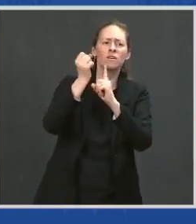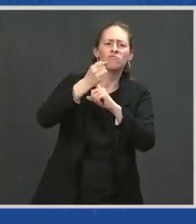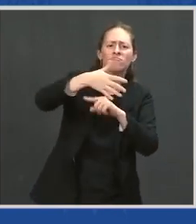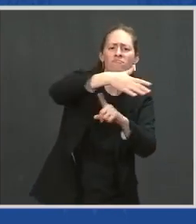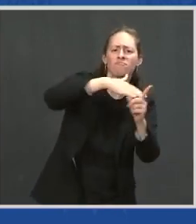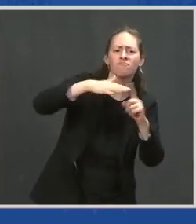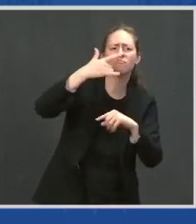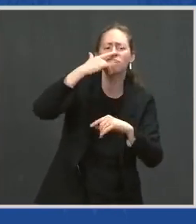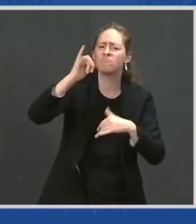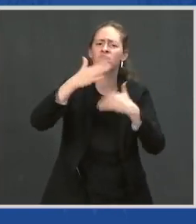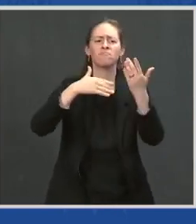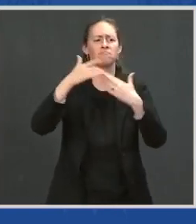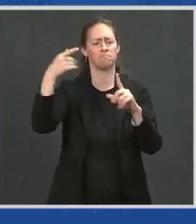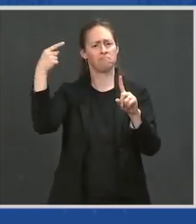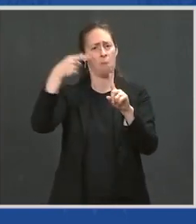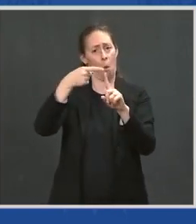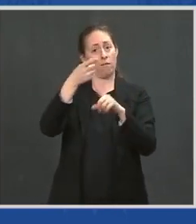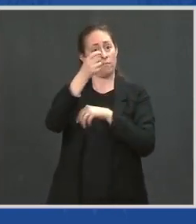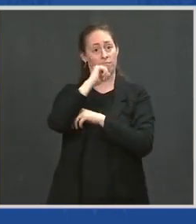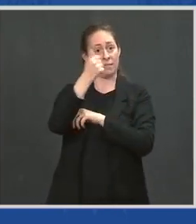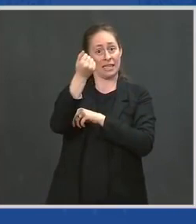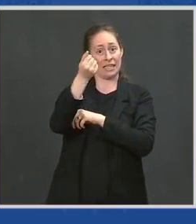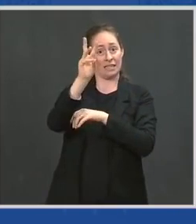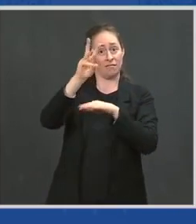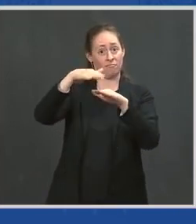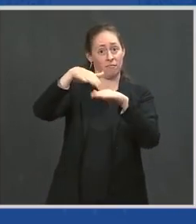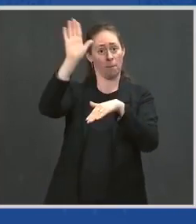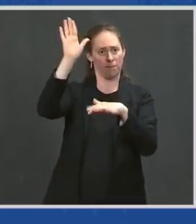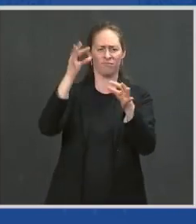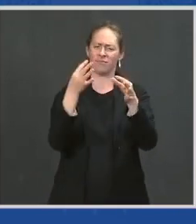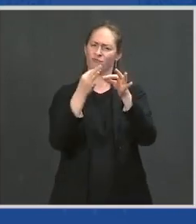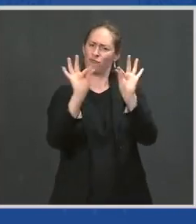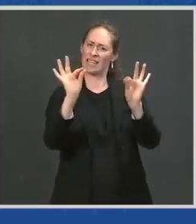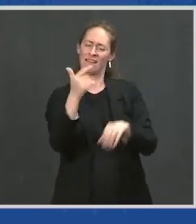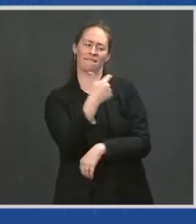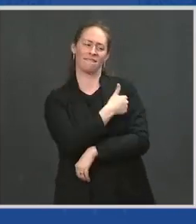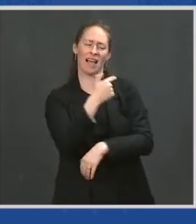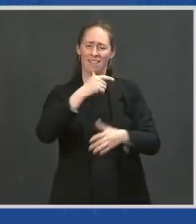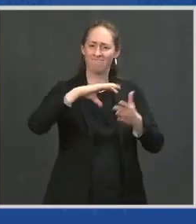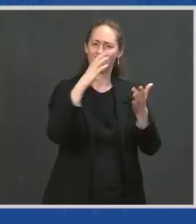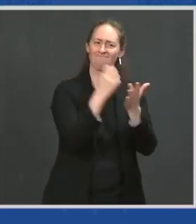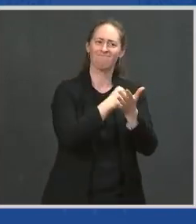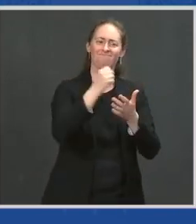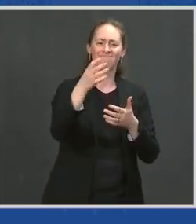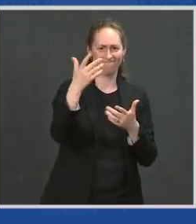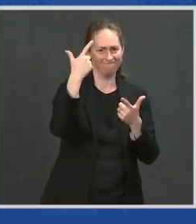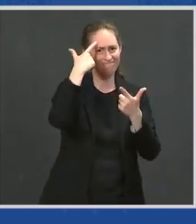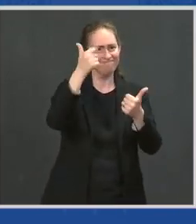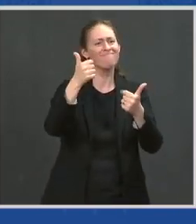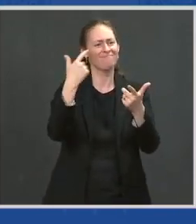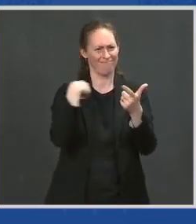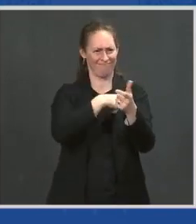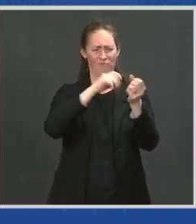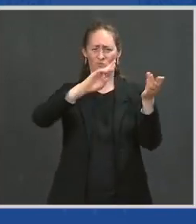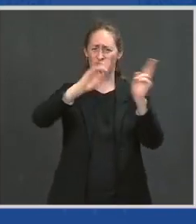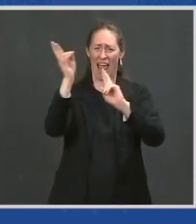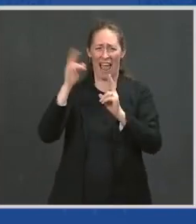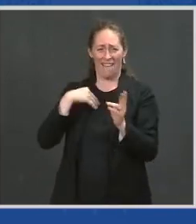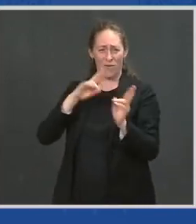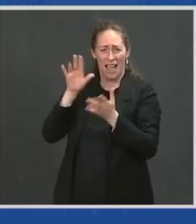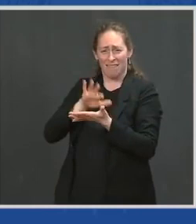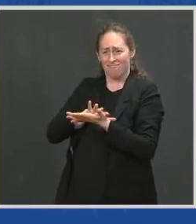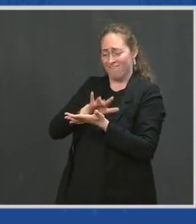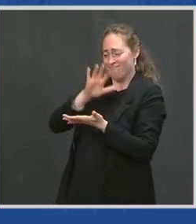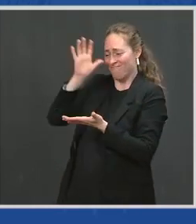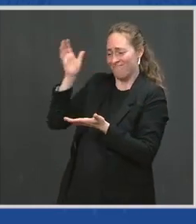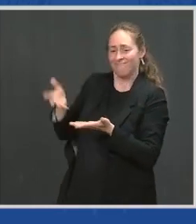are now eligible for a free COVID vaccine shot. And we have the vaccine to deliver. We head